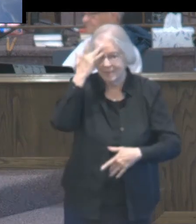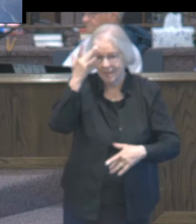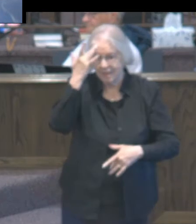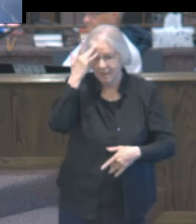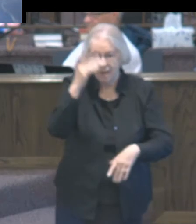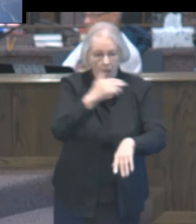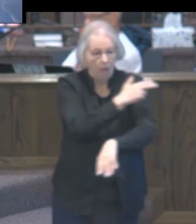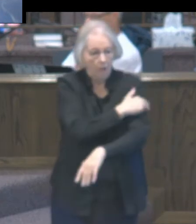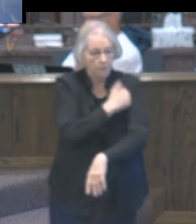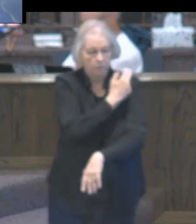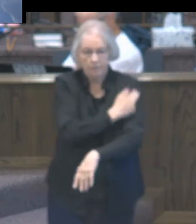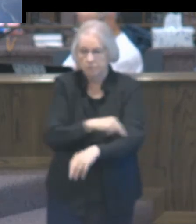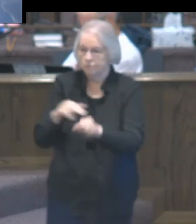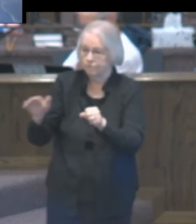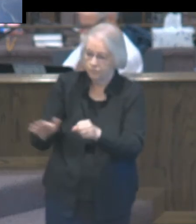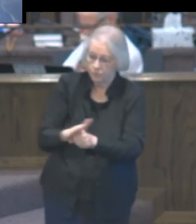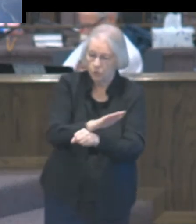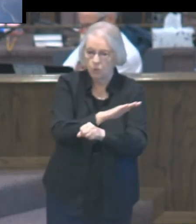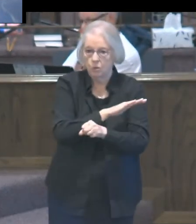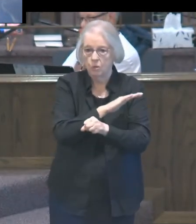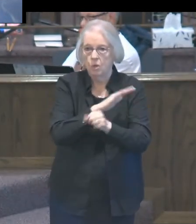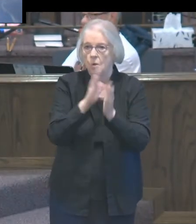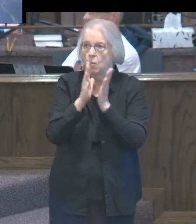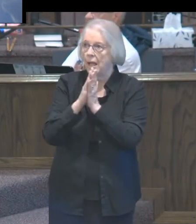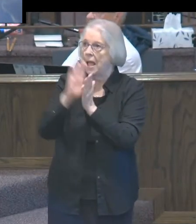Ask you all this in Jesus' name. Amen. Amen.